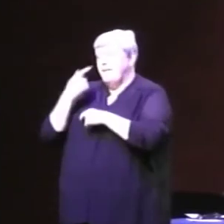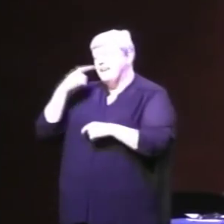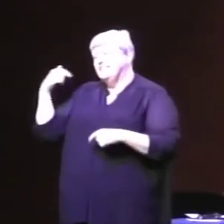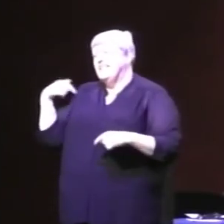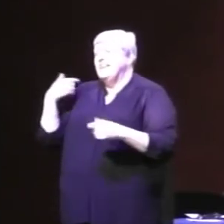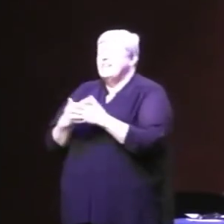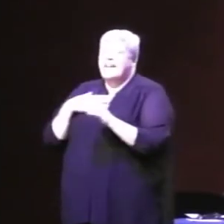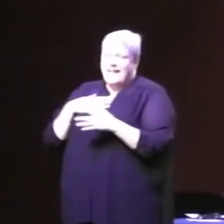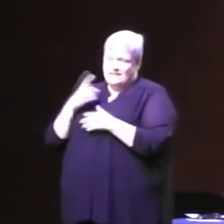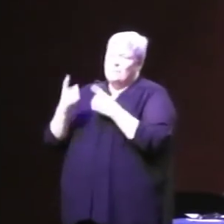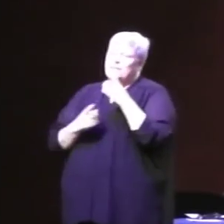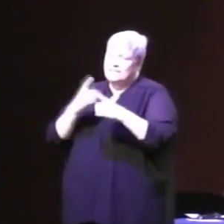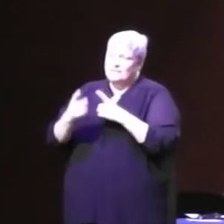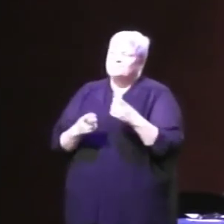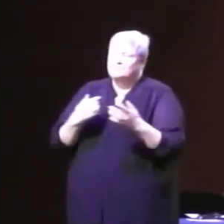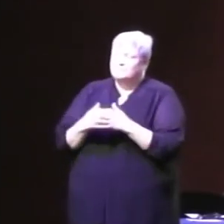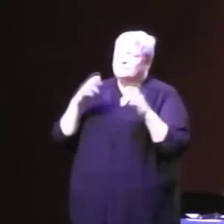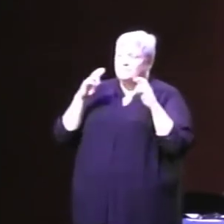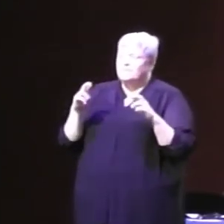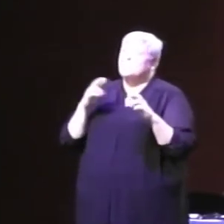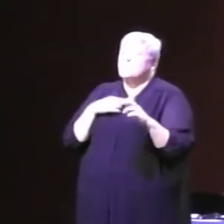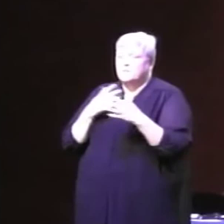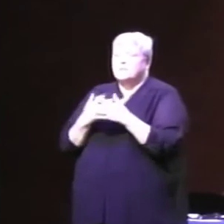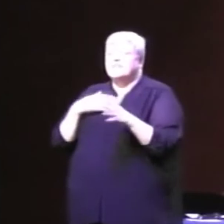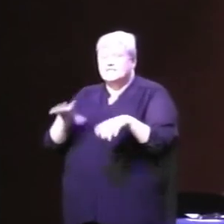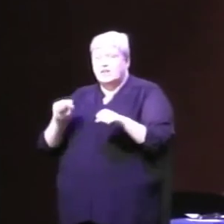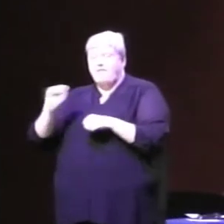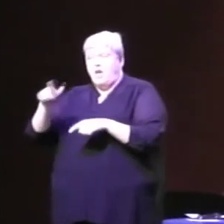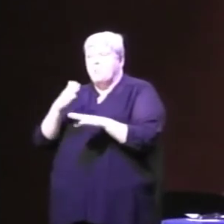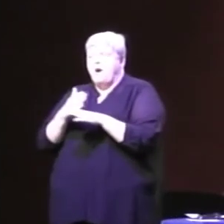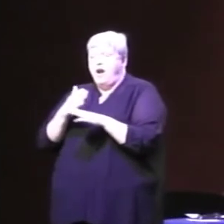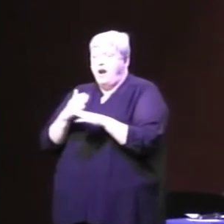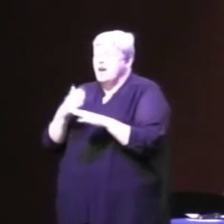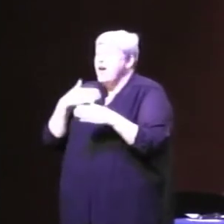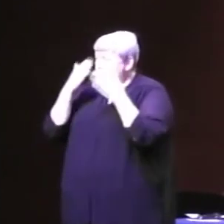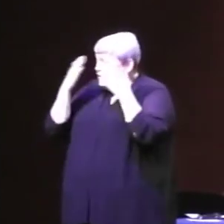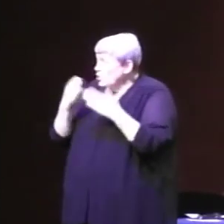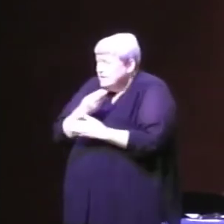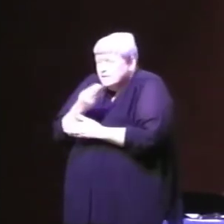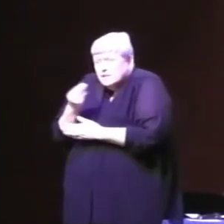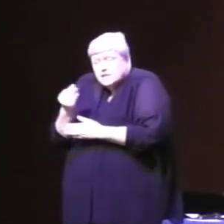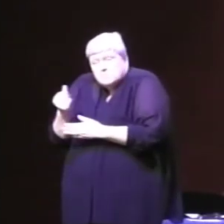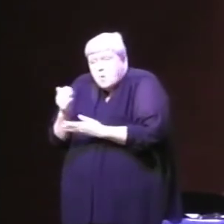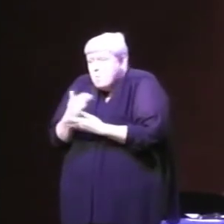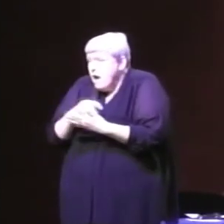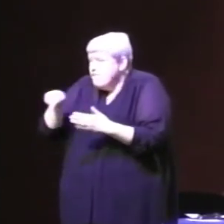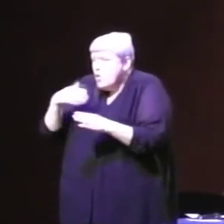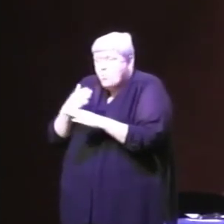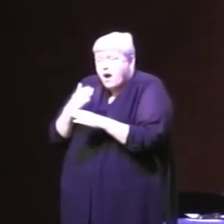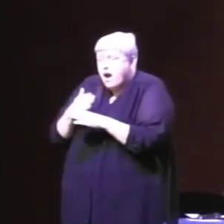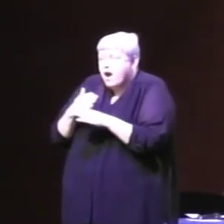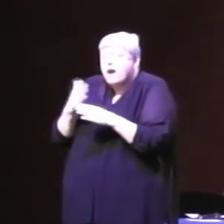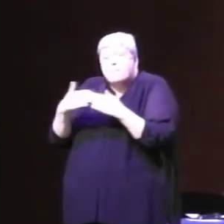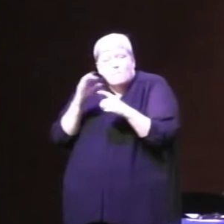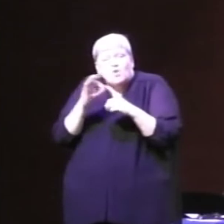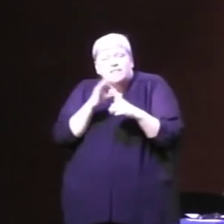fantastic fringe meeting which will hopefully mark the start of that work. I have highlighted only but a small fraction of our workload, and more details